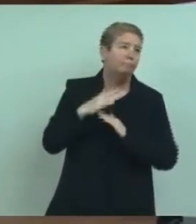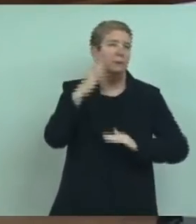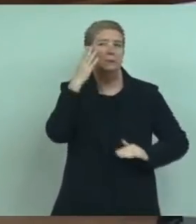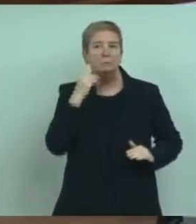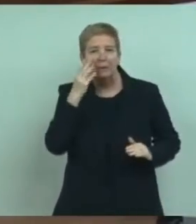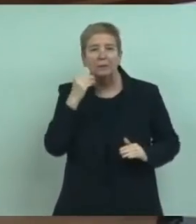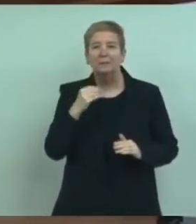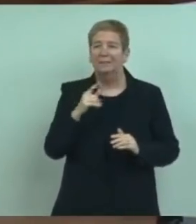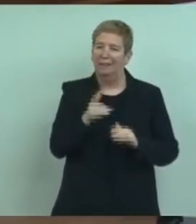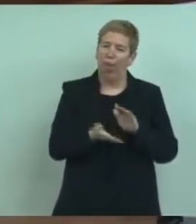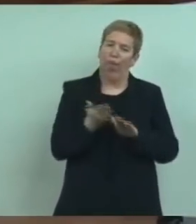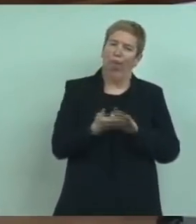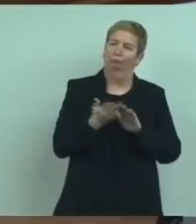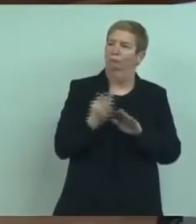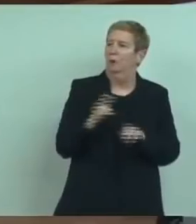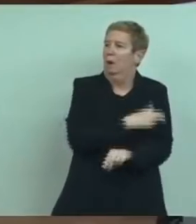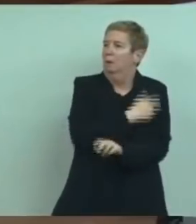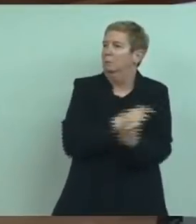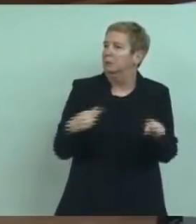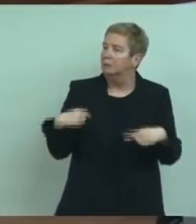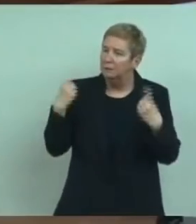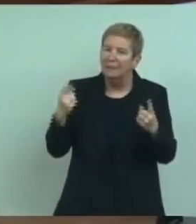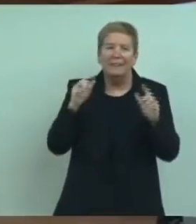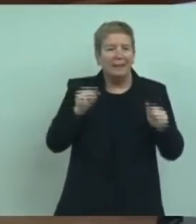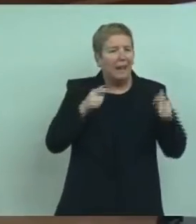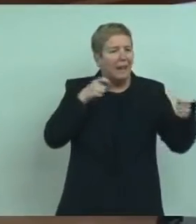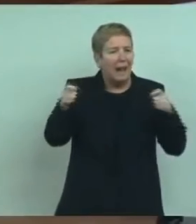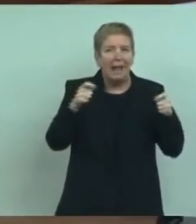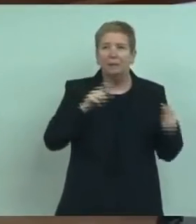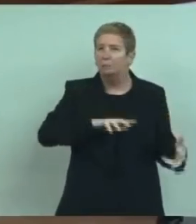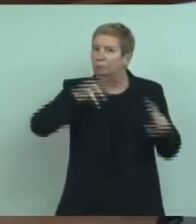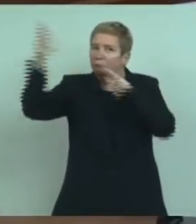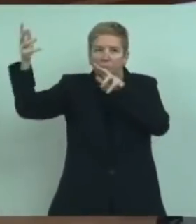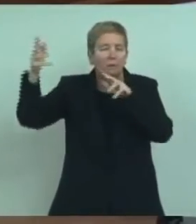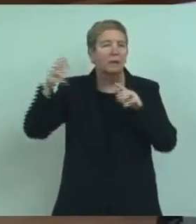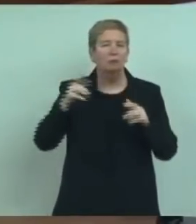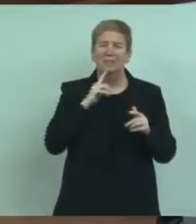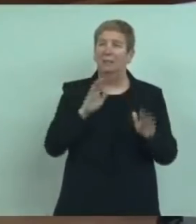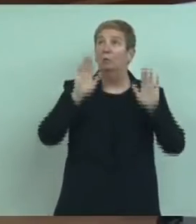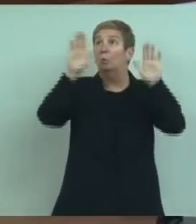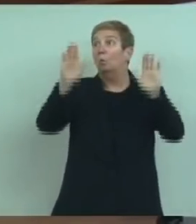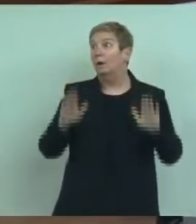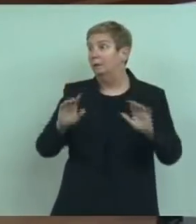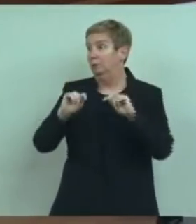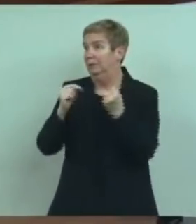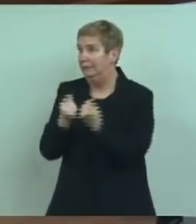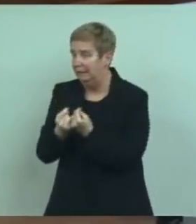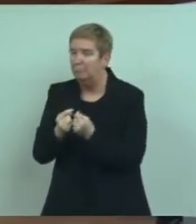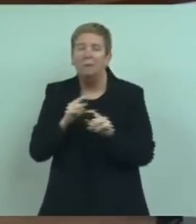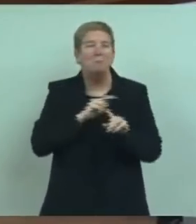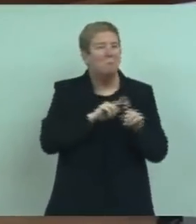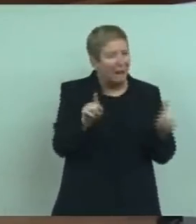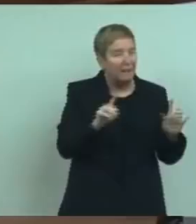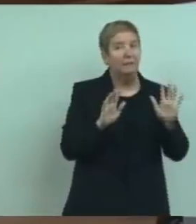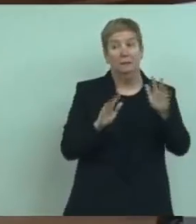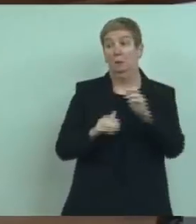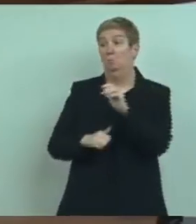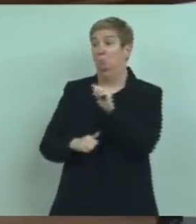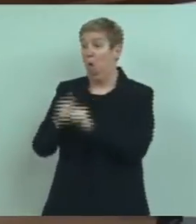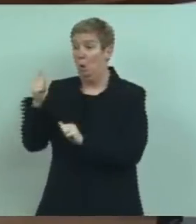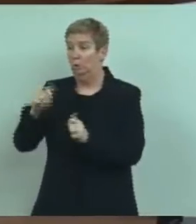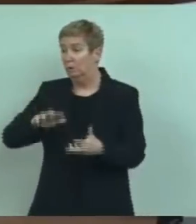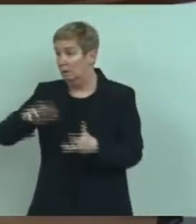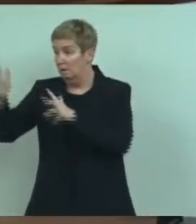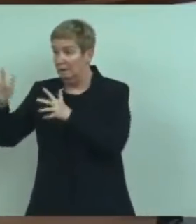at either running hospitals or disaster management. We've got a great team, and unlike most disasters, we still